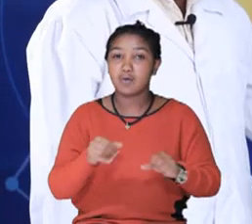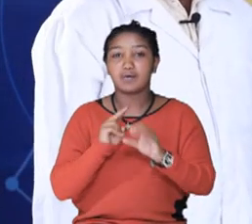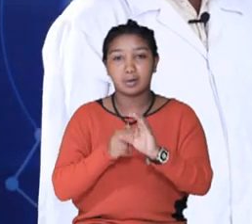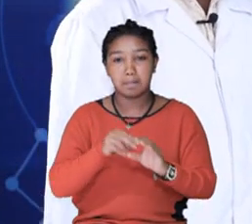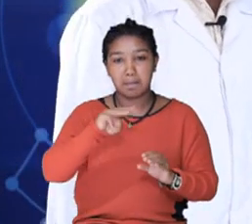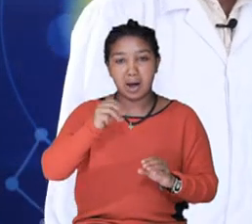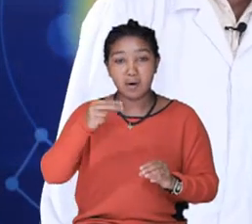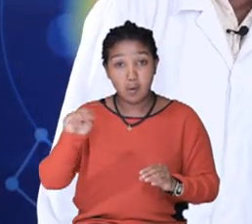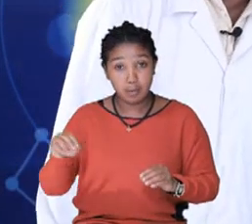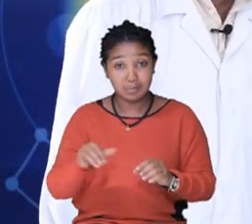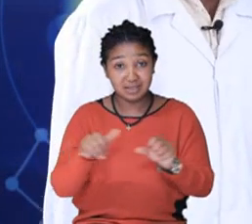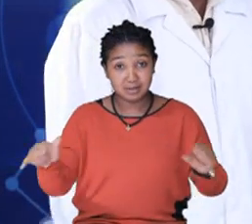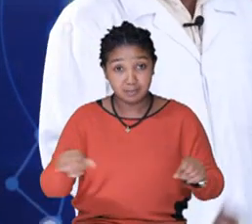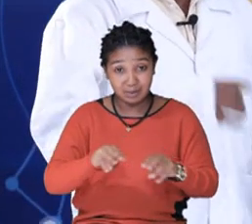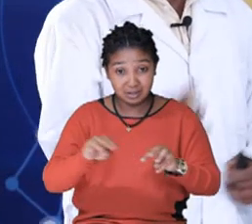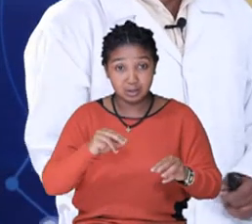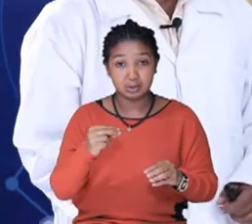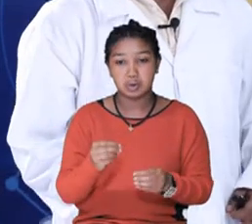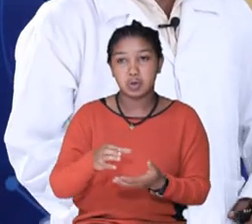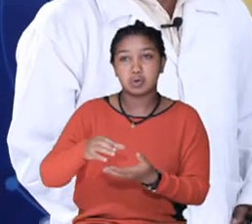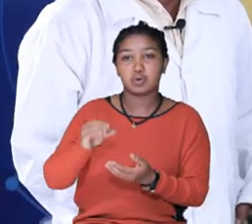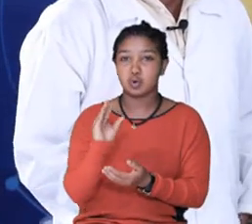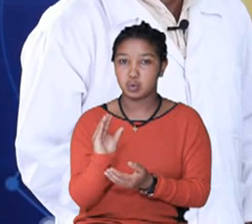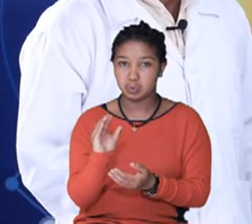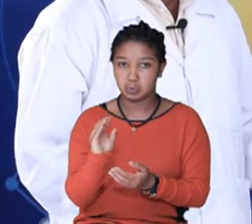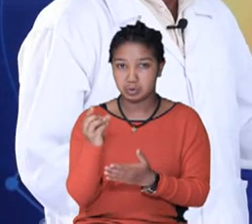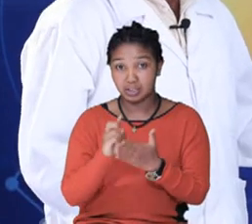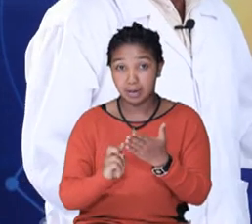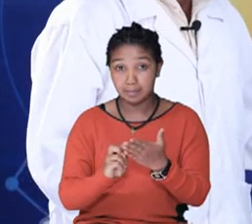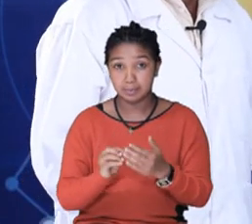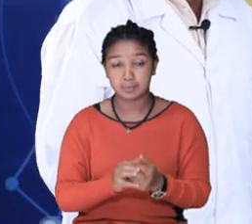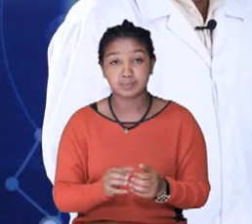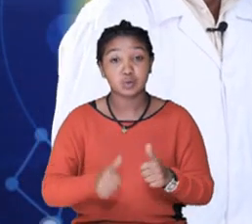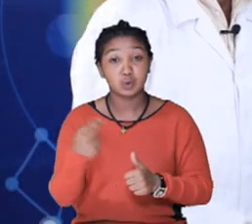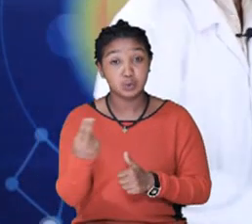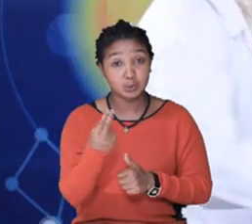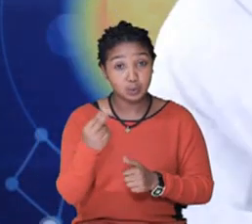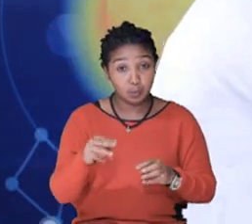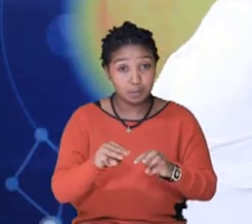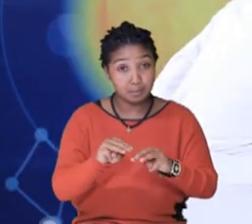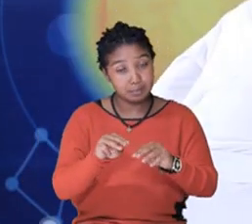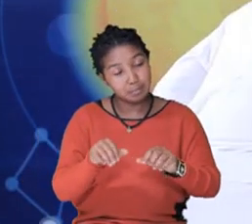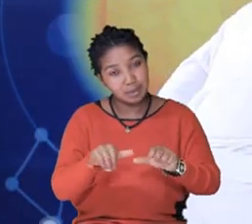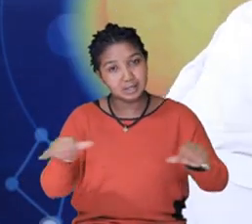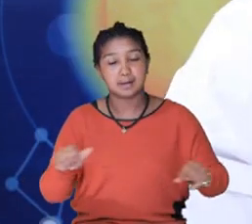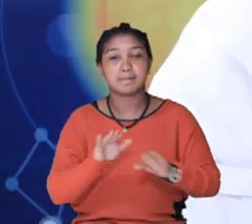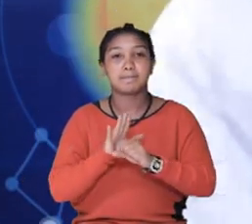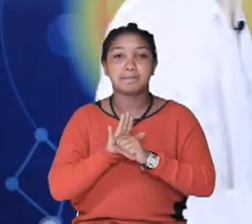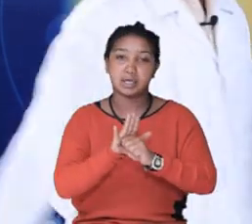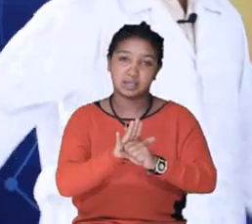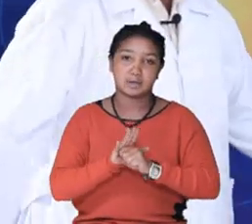A manometer is a simple instrument. It is U-shaped tube filled with liquid which is used to measure